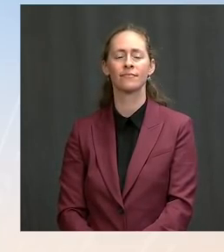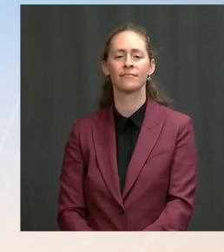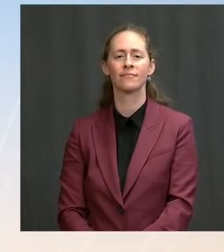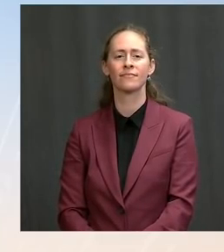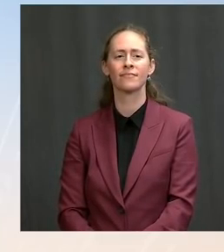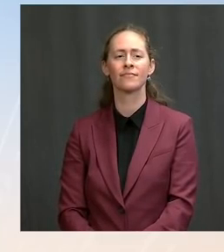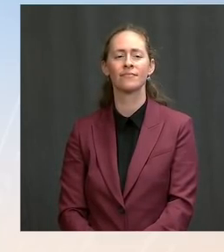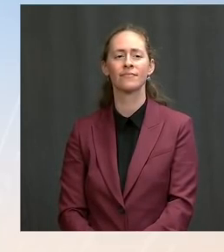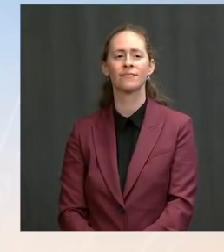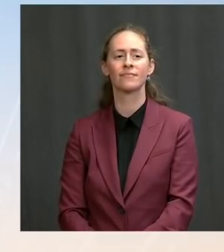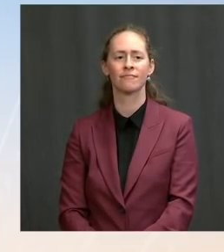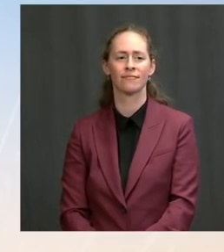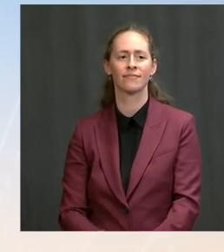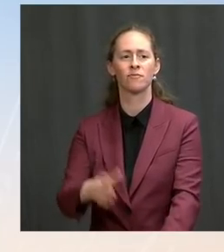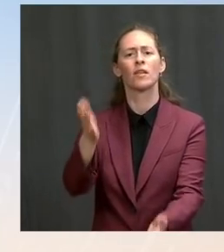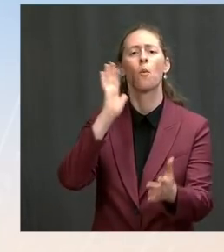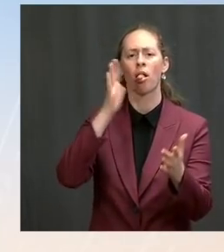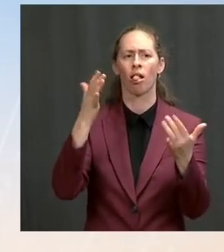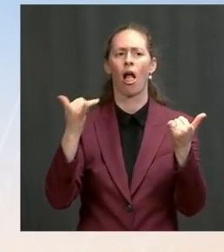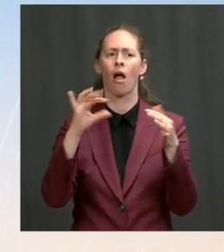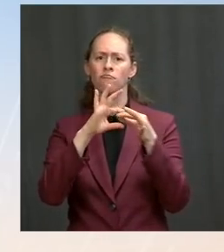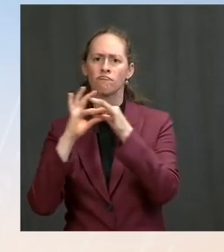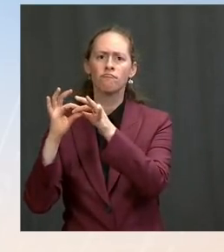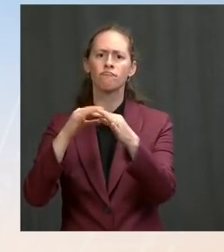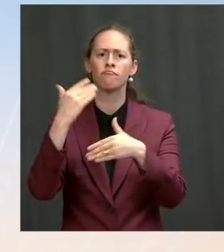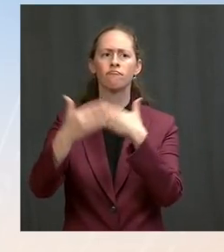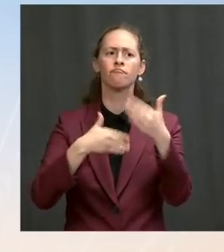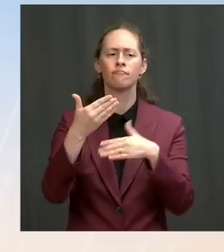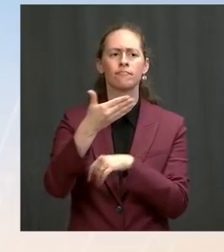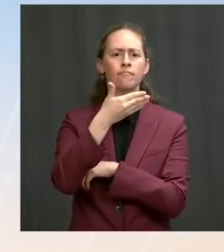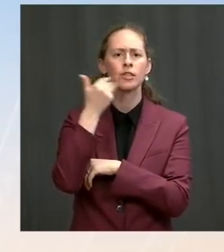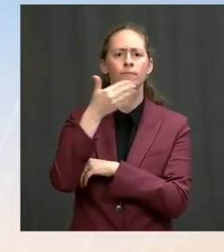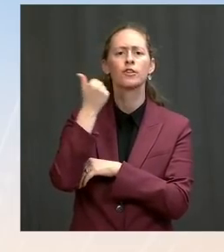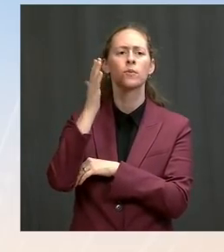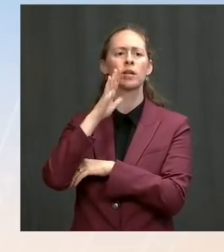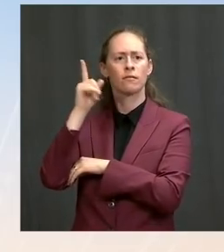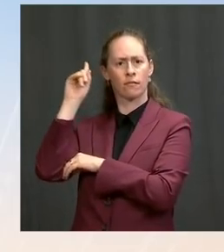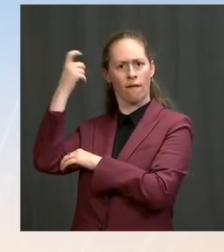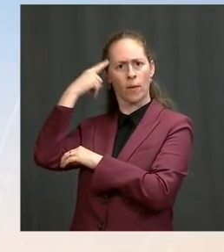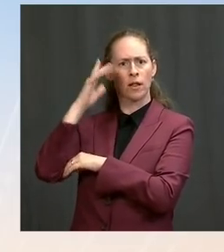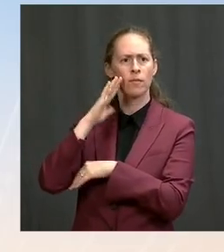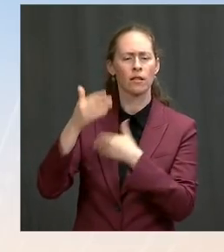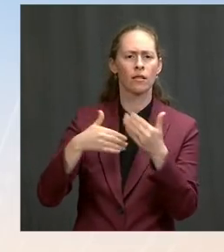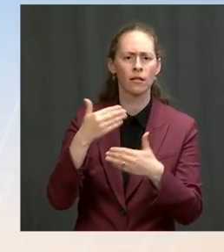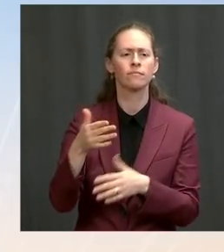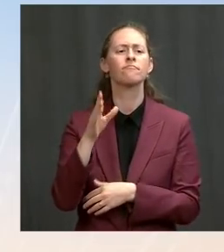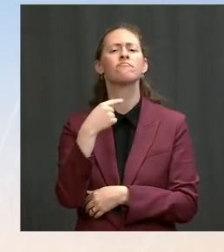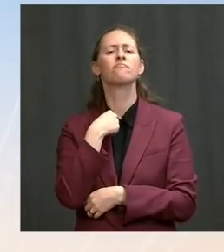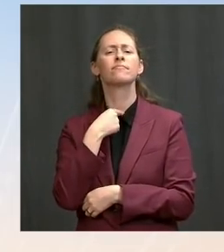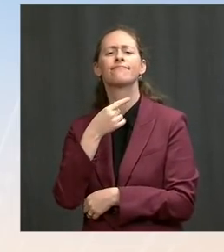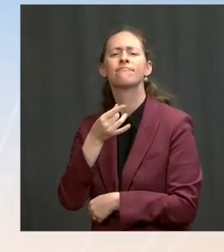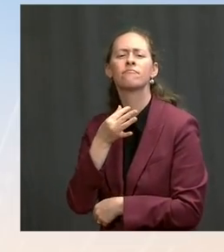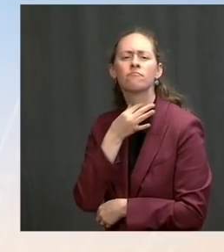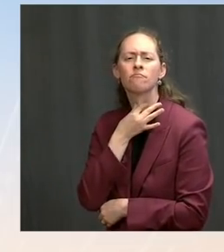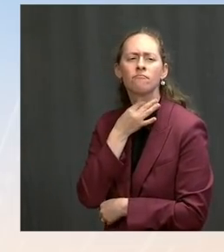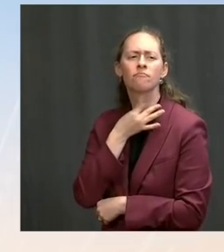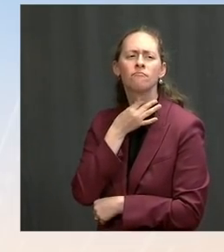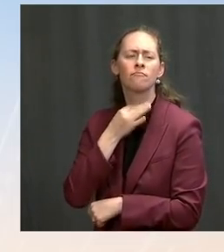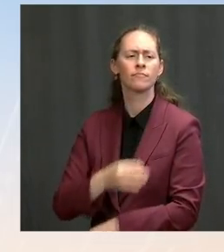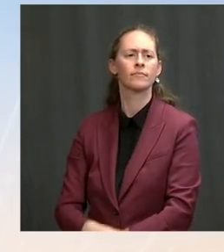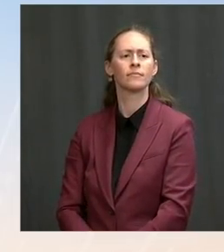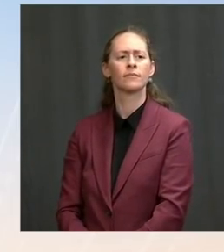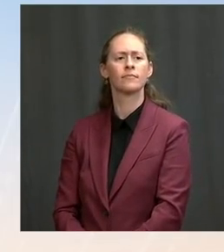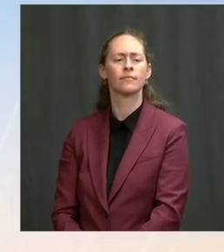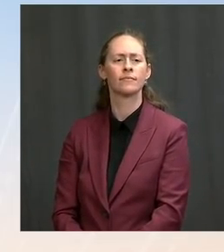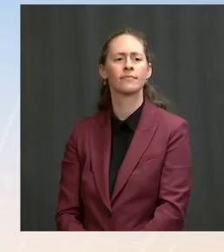coordination throughout this wildfire season. Can you talk about, given you're talking about extreme weather events, like what's happening with the